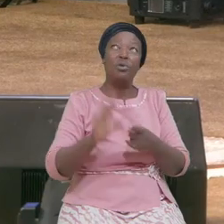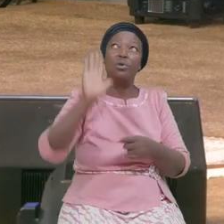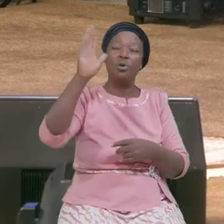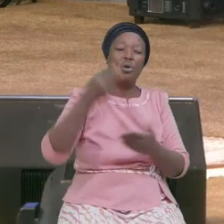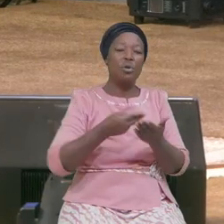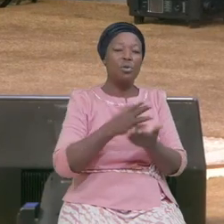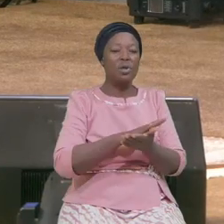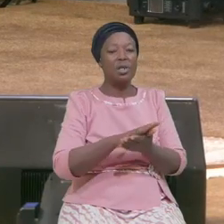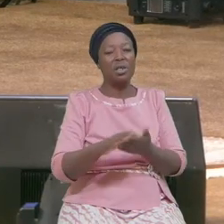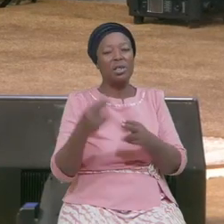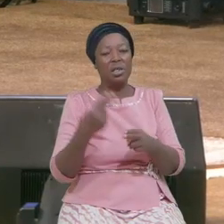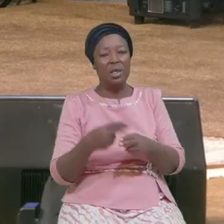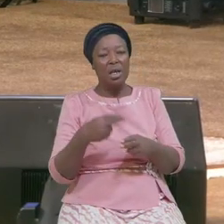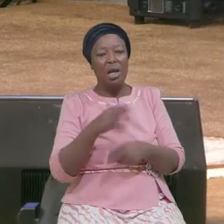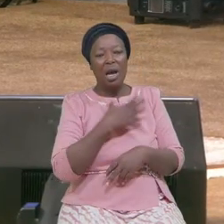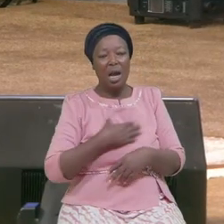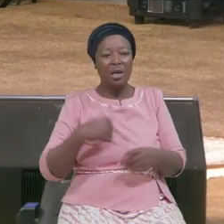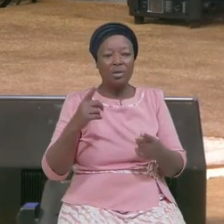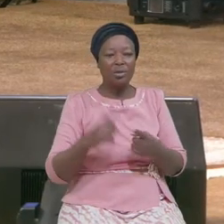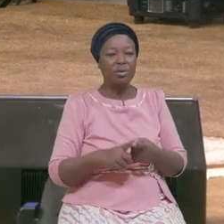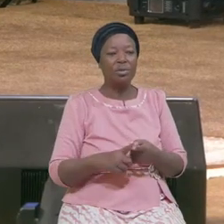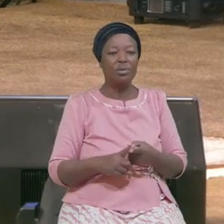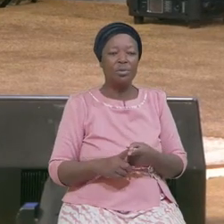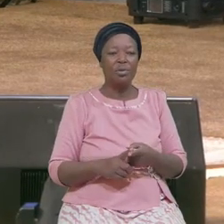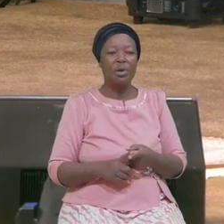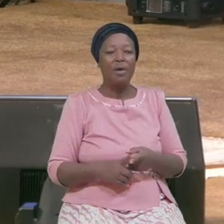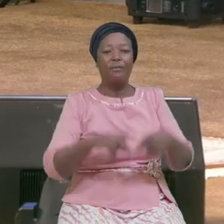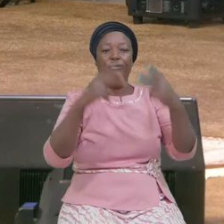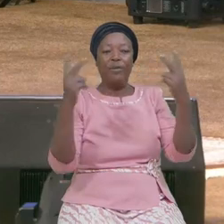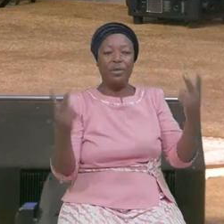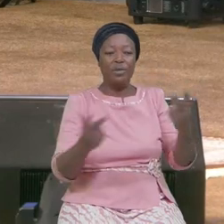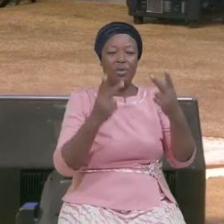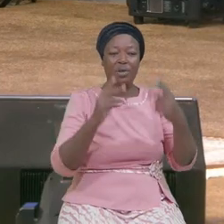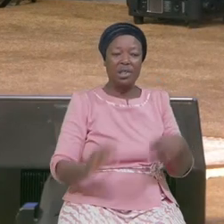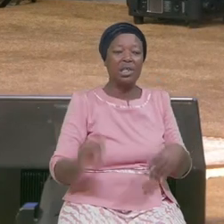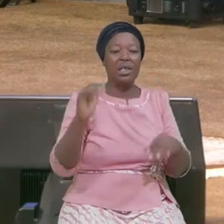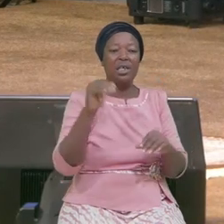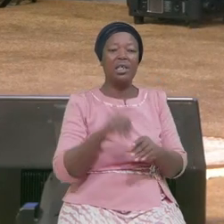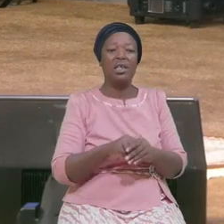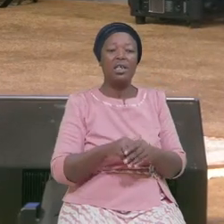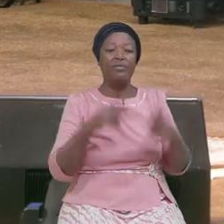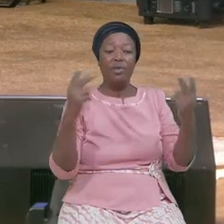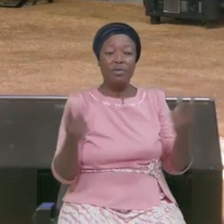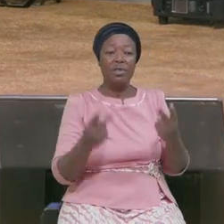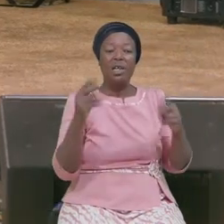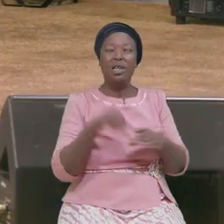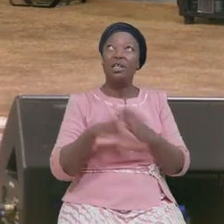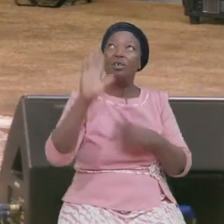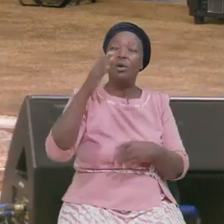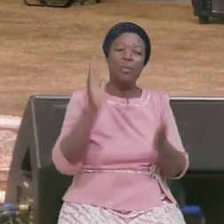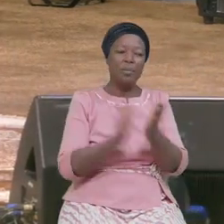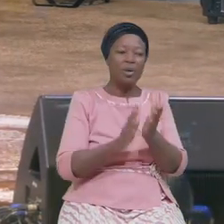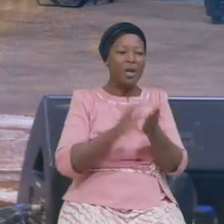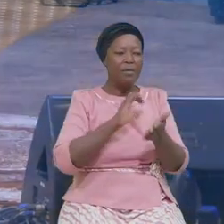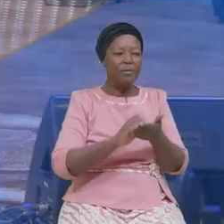thy holy name and to triumph in thy praise. Verse 48. In